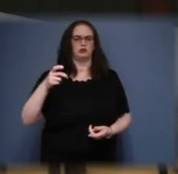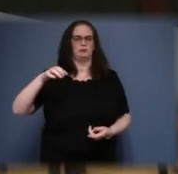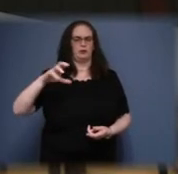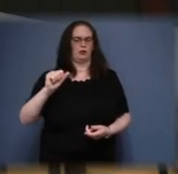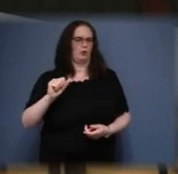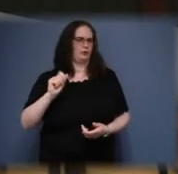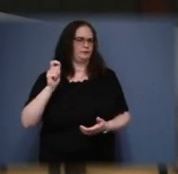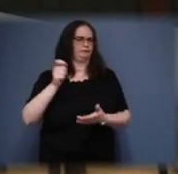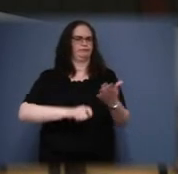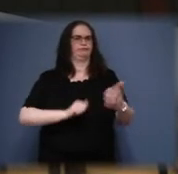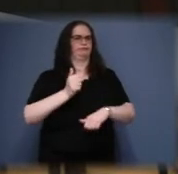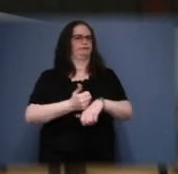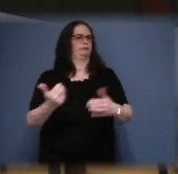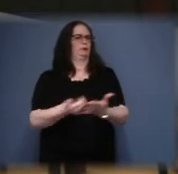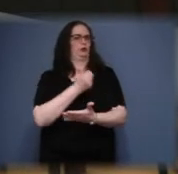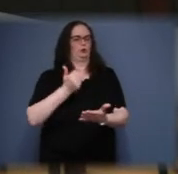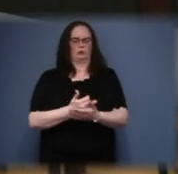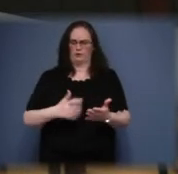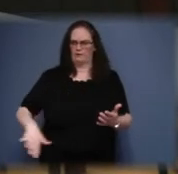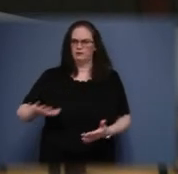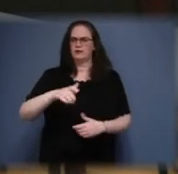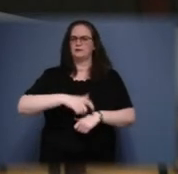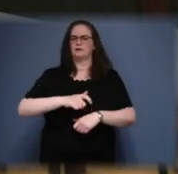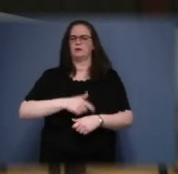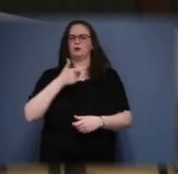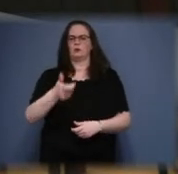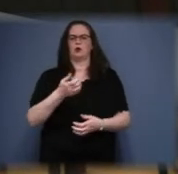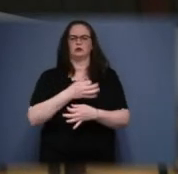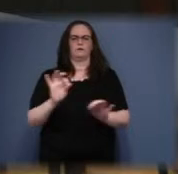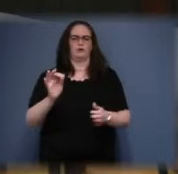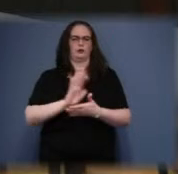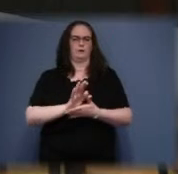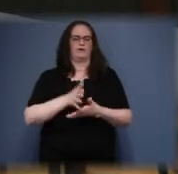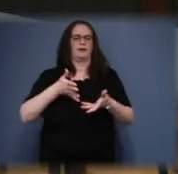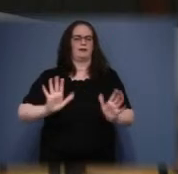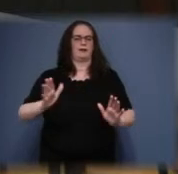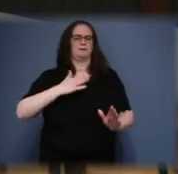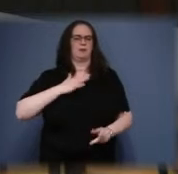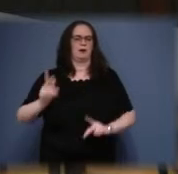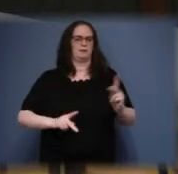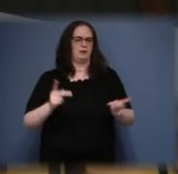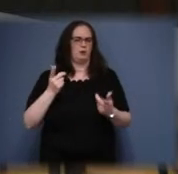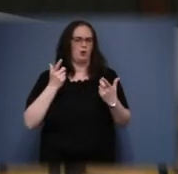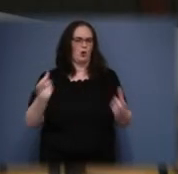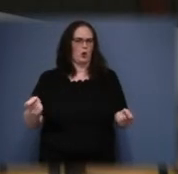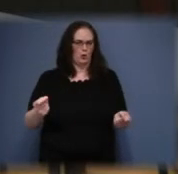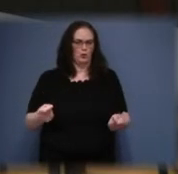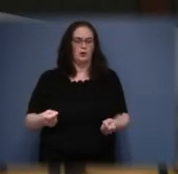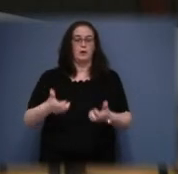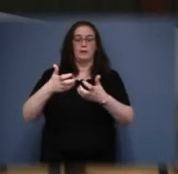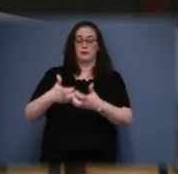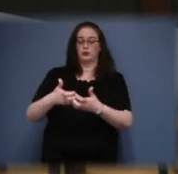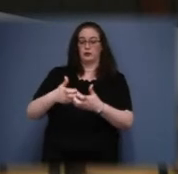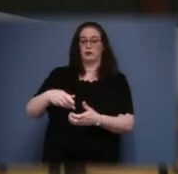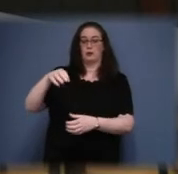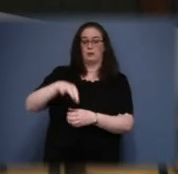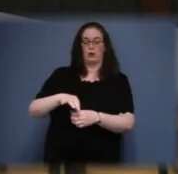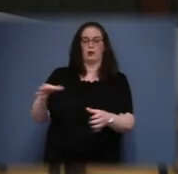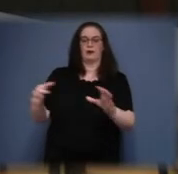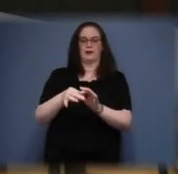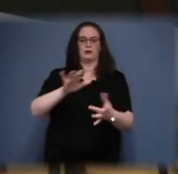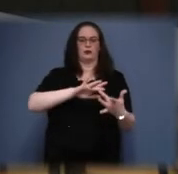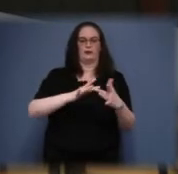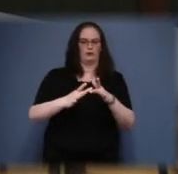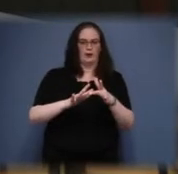something new. Everyone should take the time to watch the free movie, Let My People Go. The machines and the polling pads are connected to the